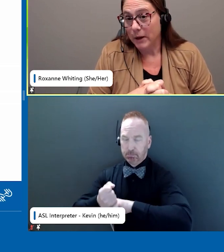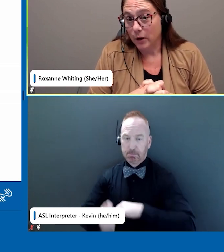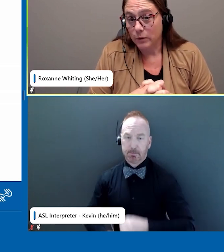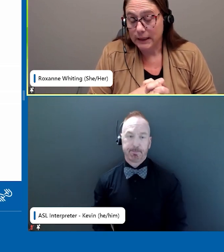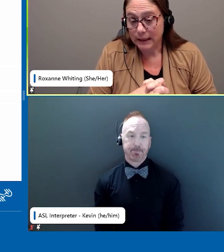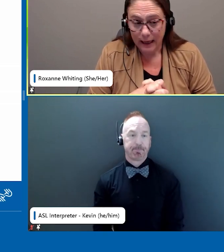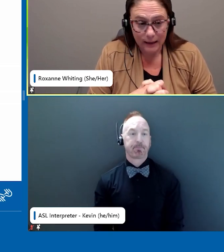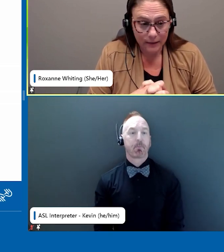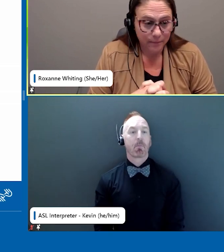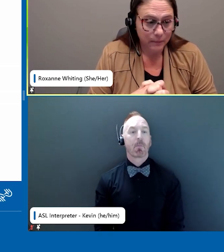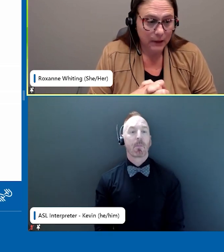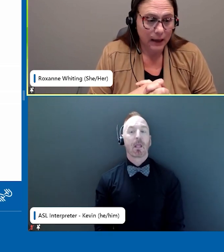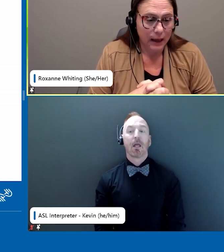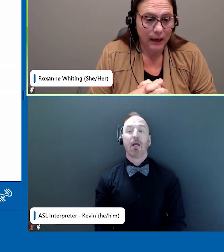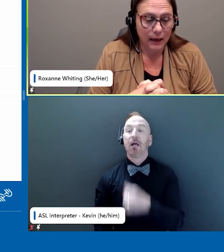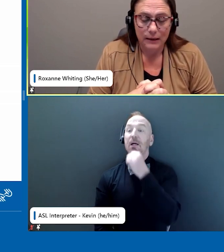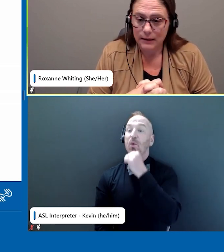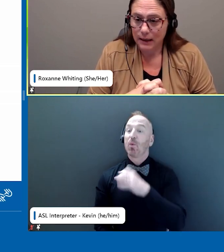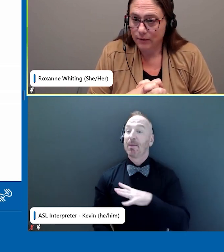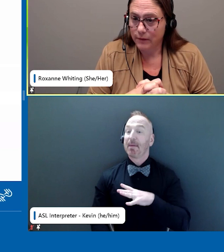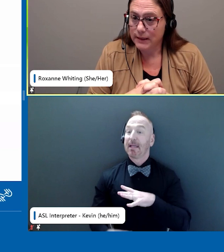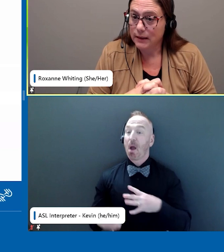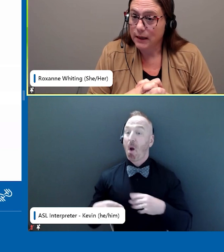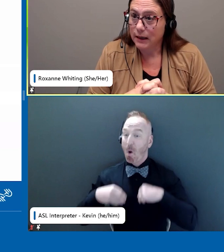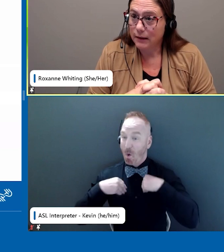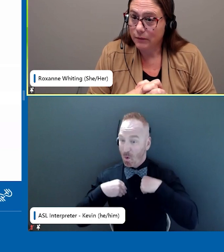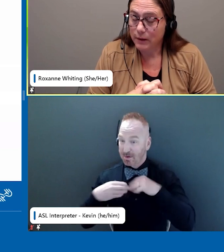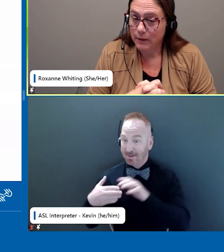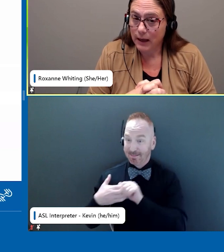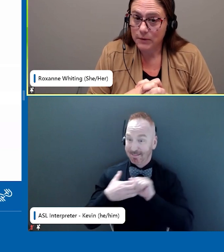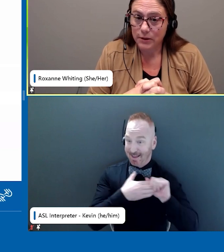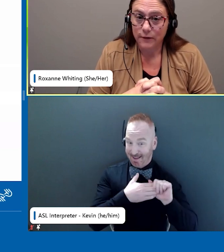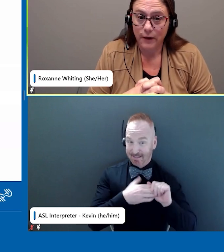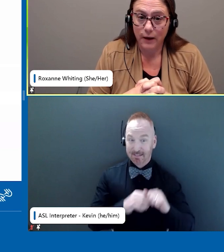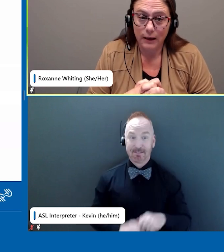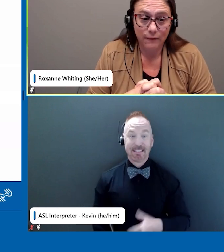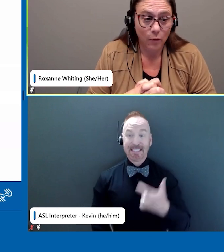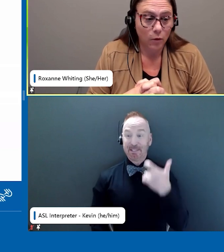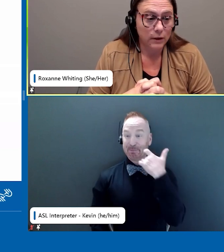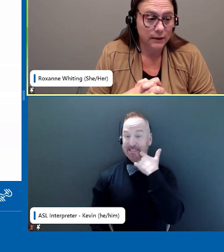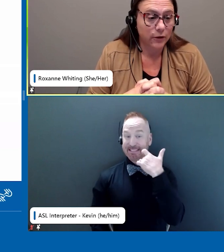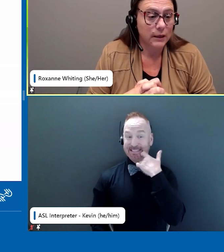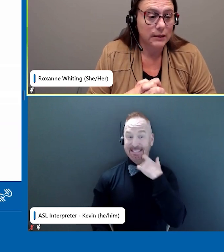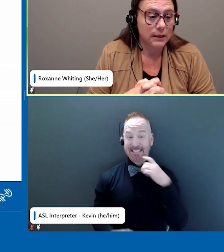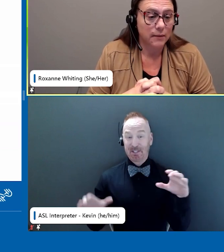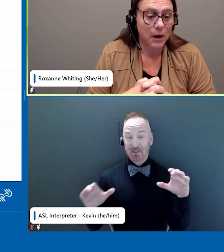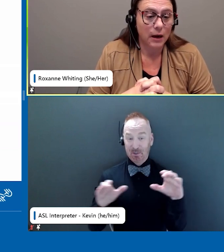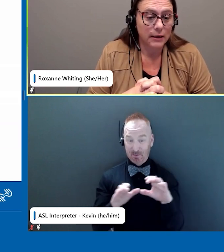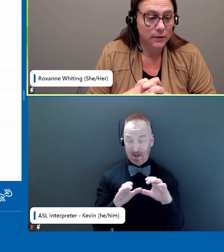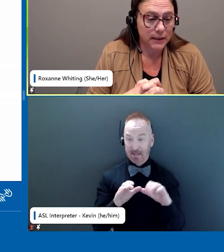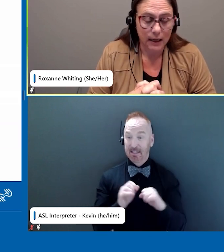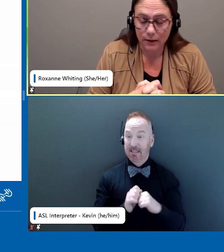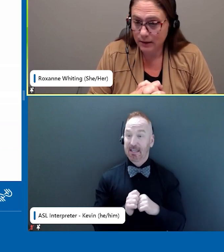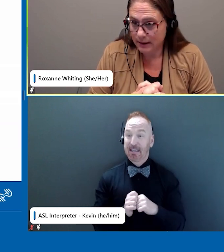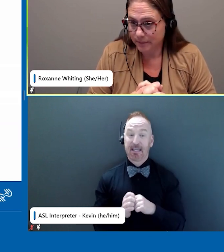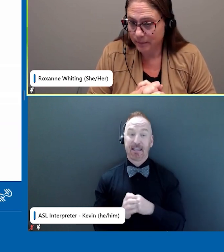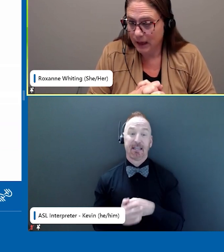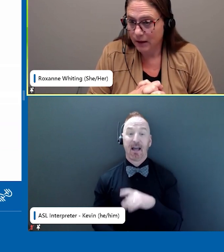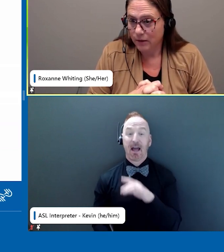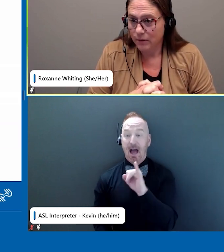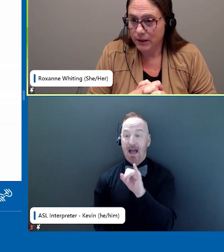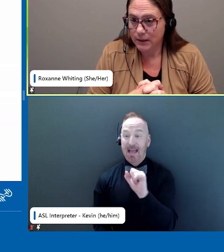We're women owned and led. And recently, we became certified in 4 different ISO